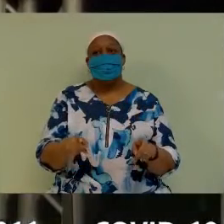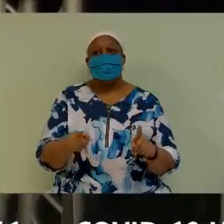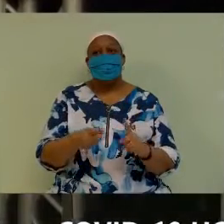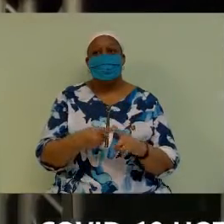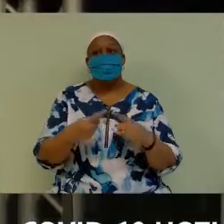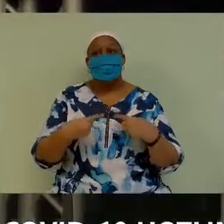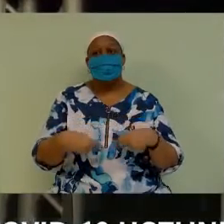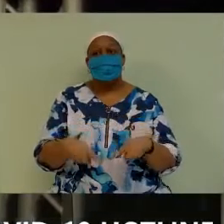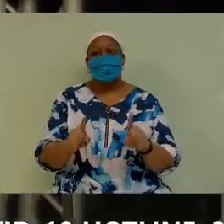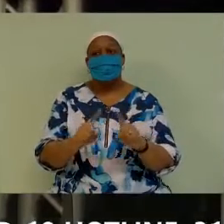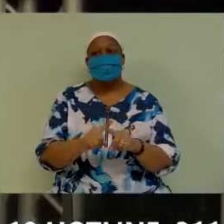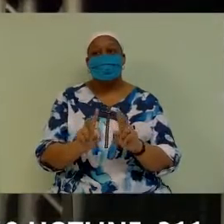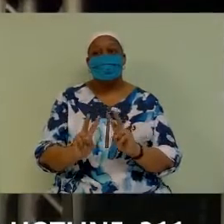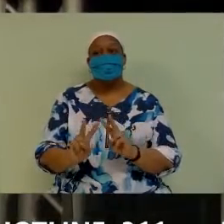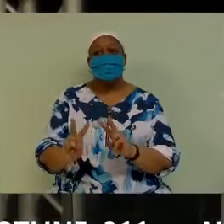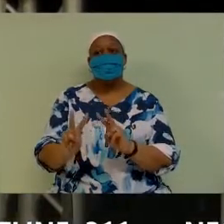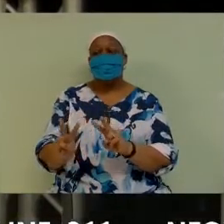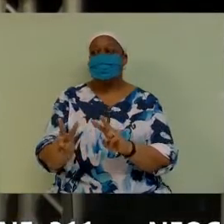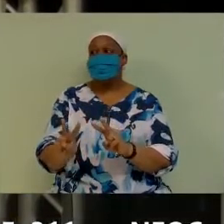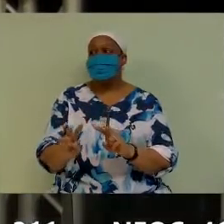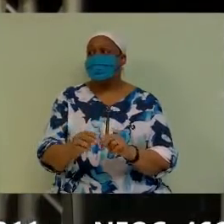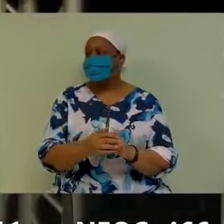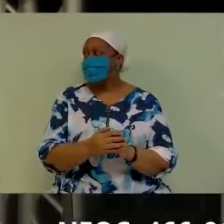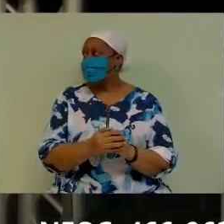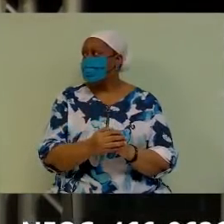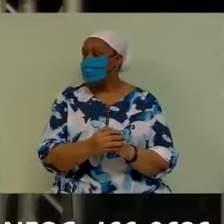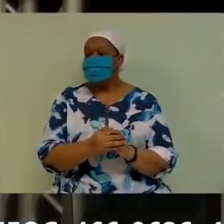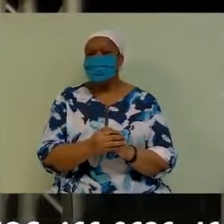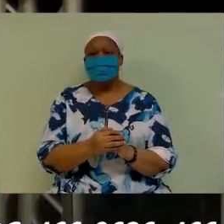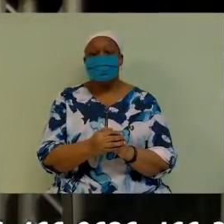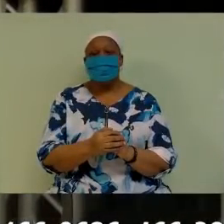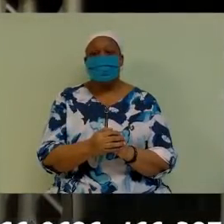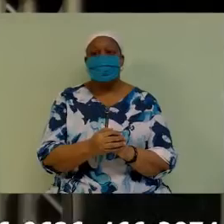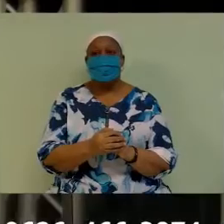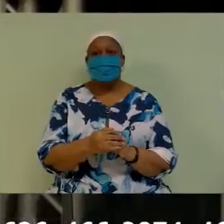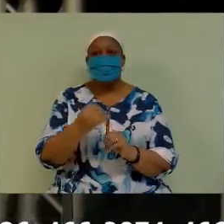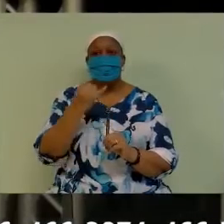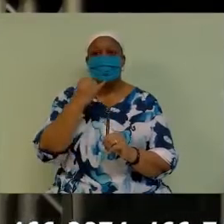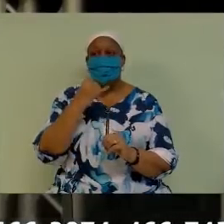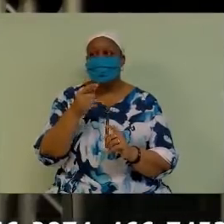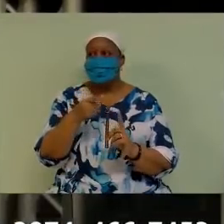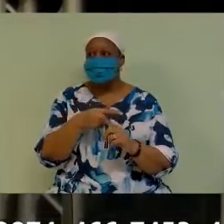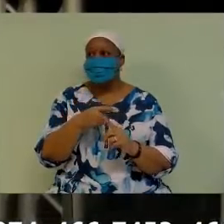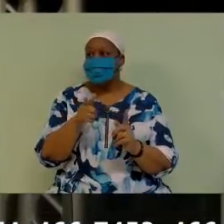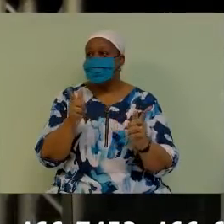funeral. Is the limited number done away with?